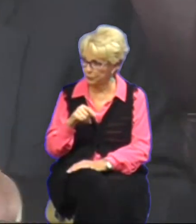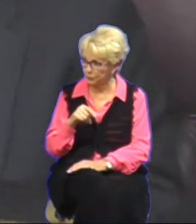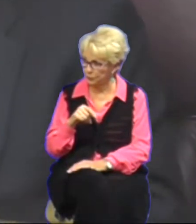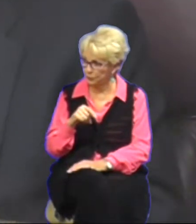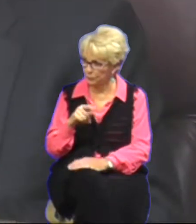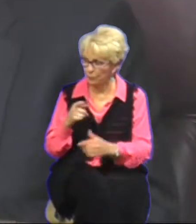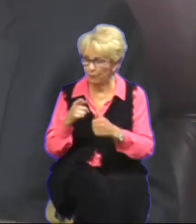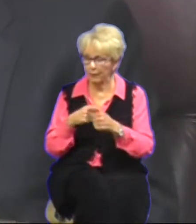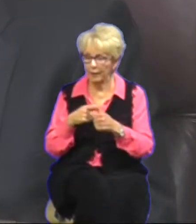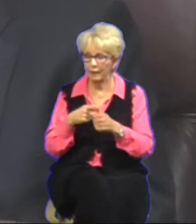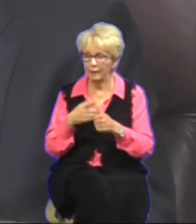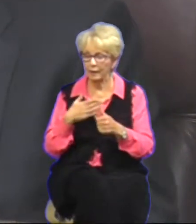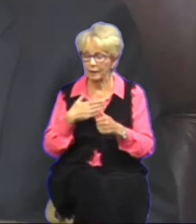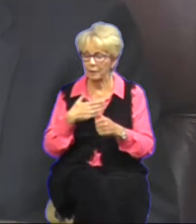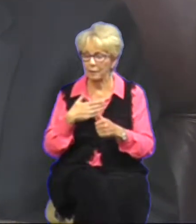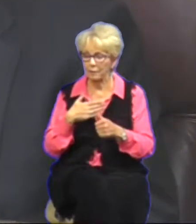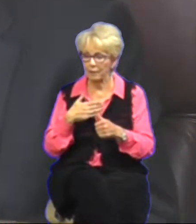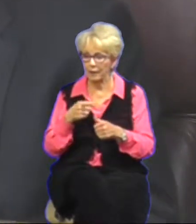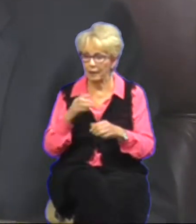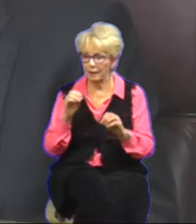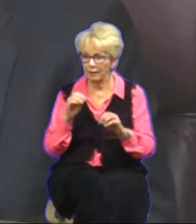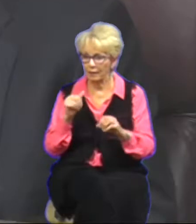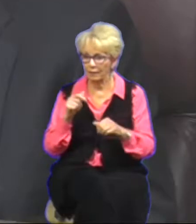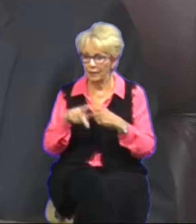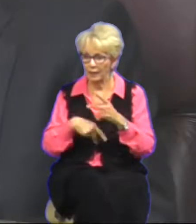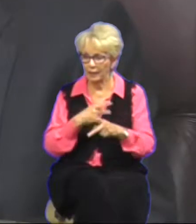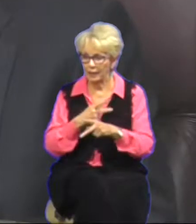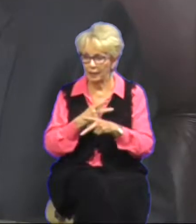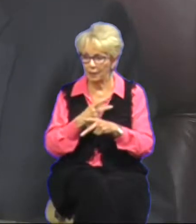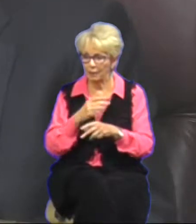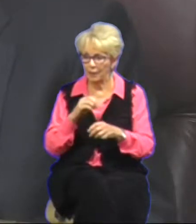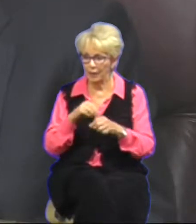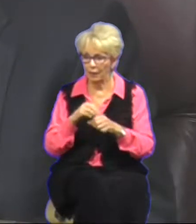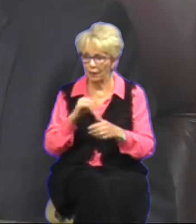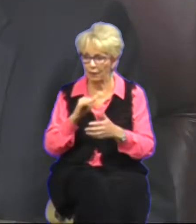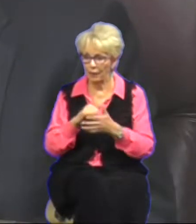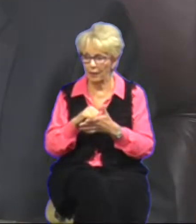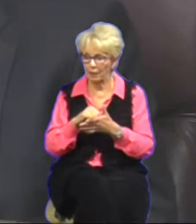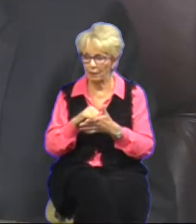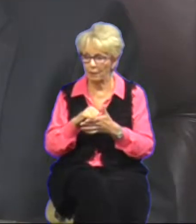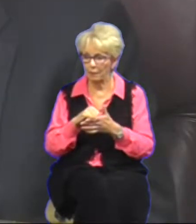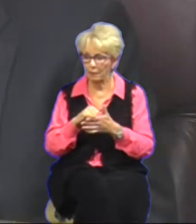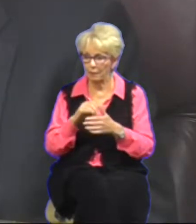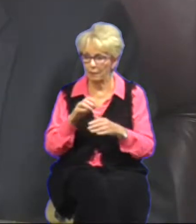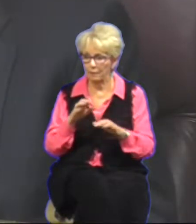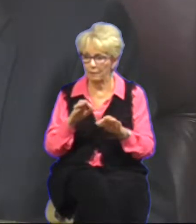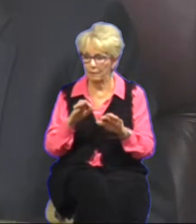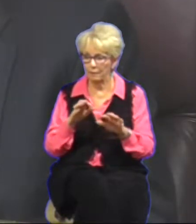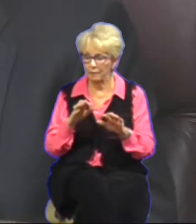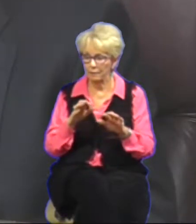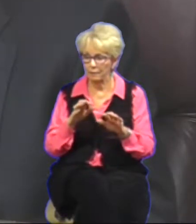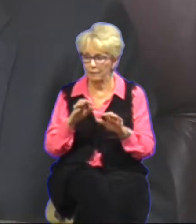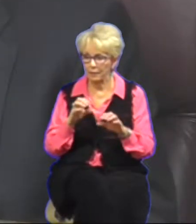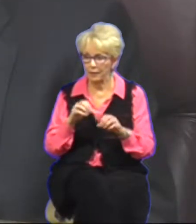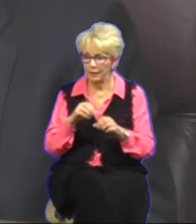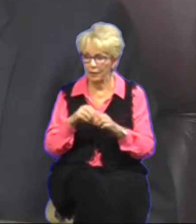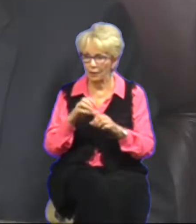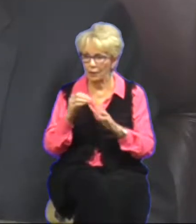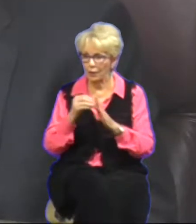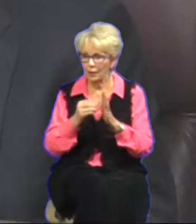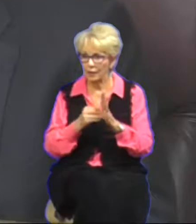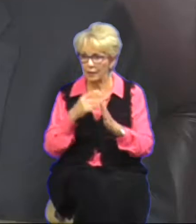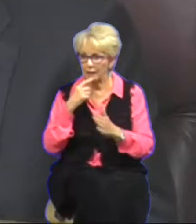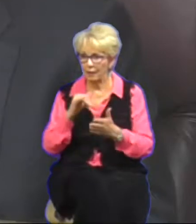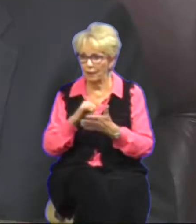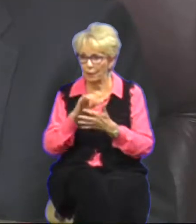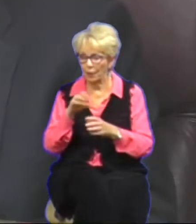Well, first of all, minor point that there is actually a typo in the proposed ordinance, at the very end, it